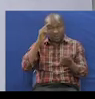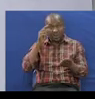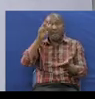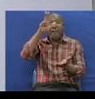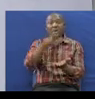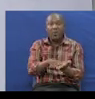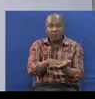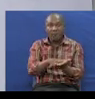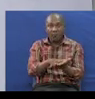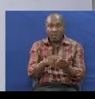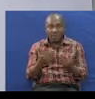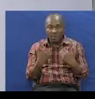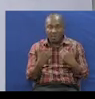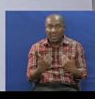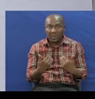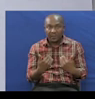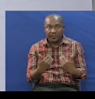This proves that the